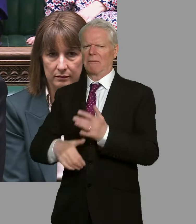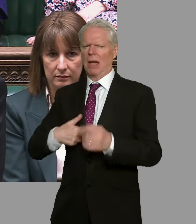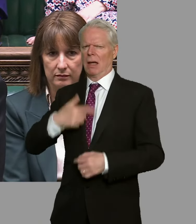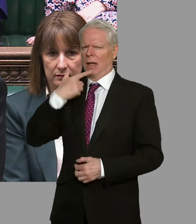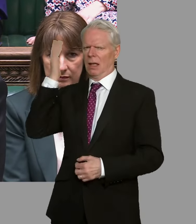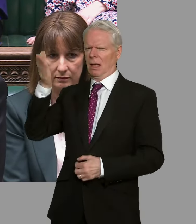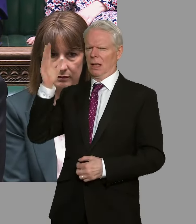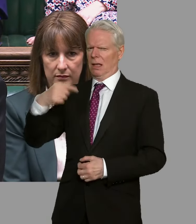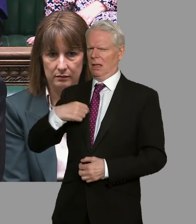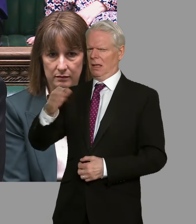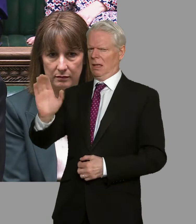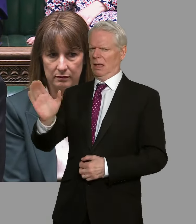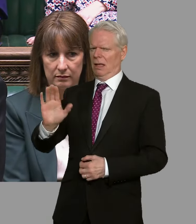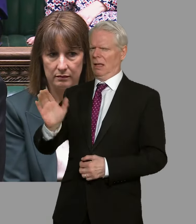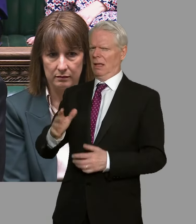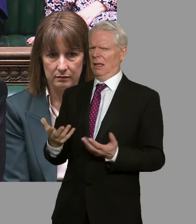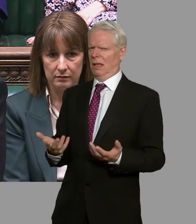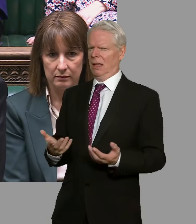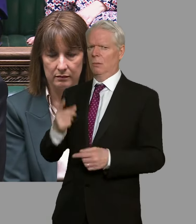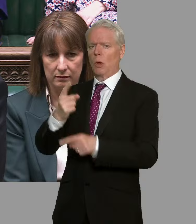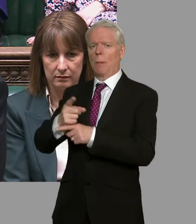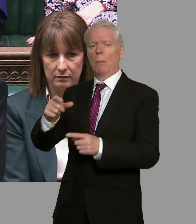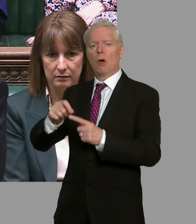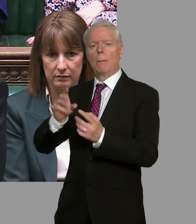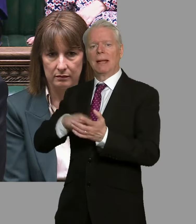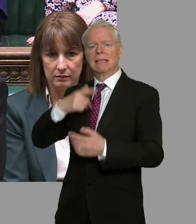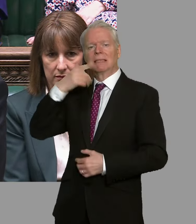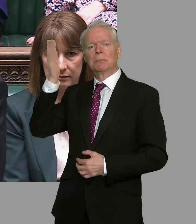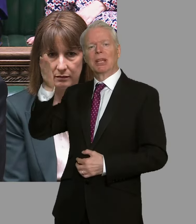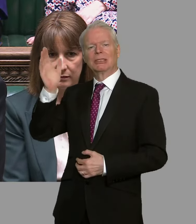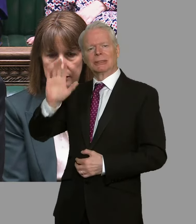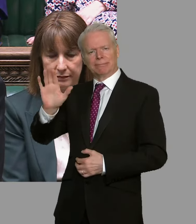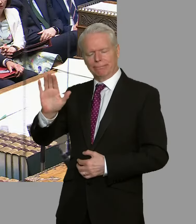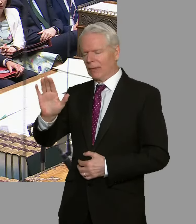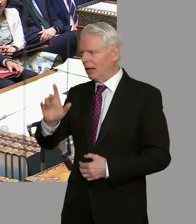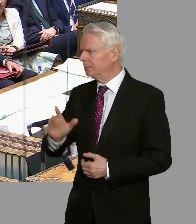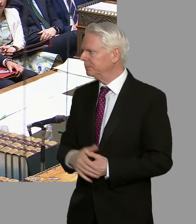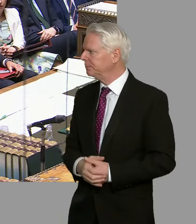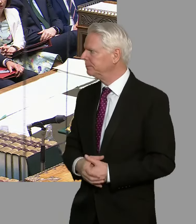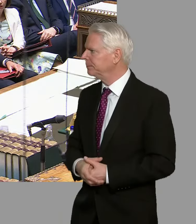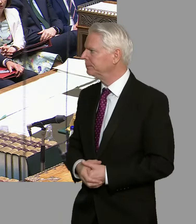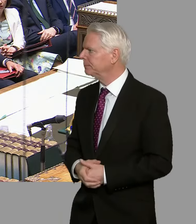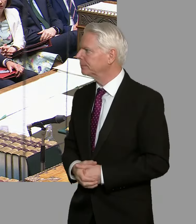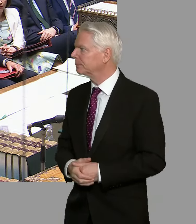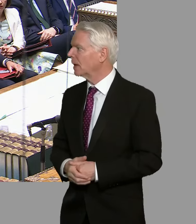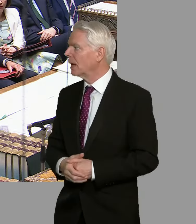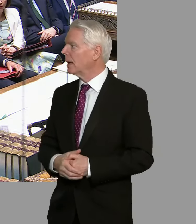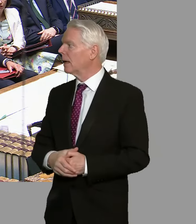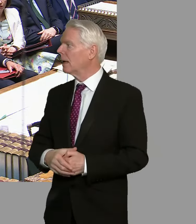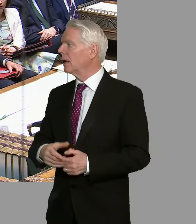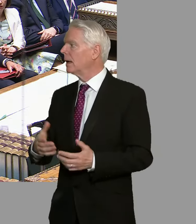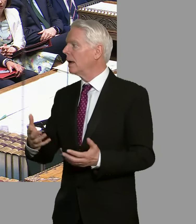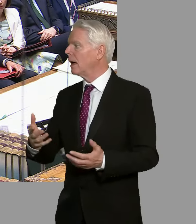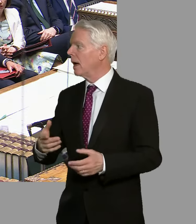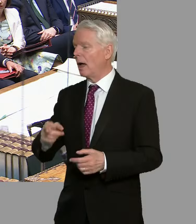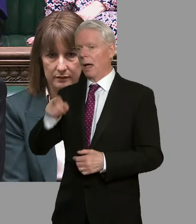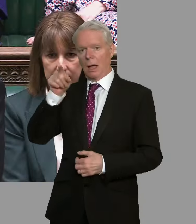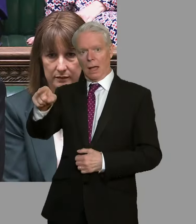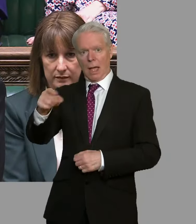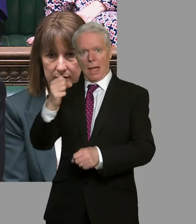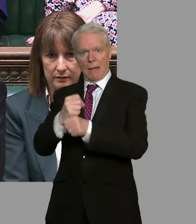the first bill to give terrorism-like powers to law enforcement, precisely so that we can get in before the crimes are